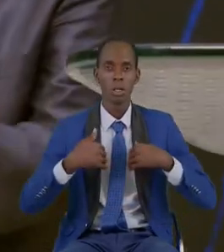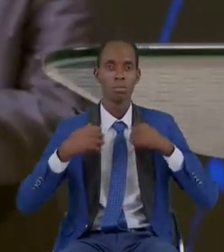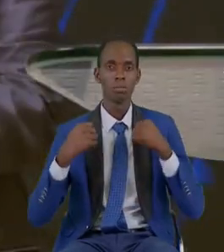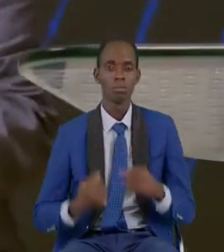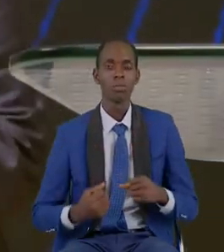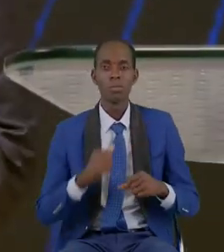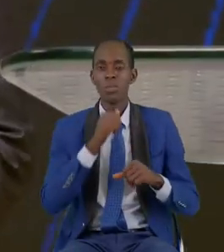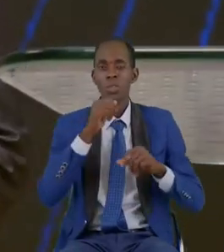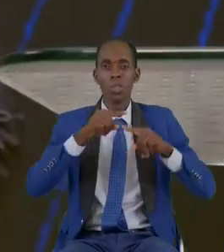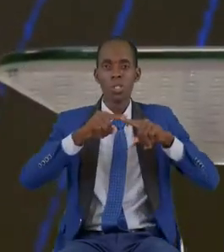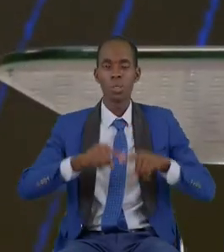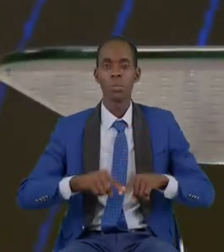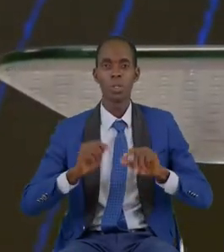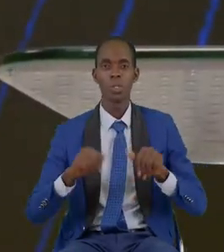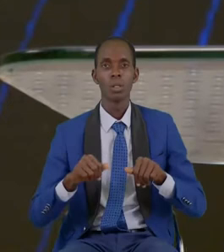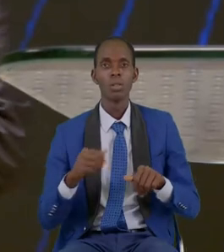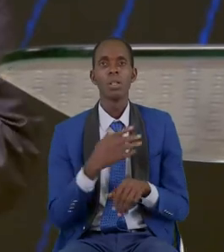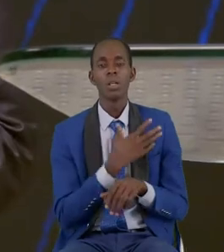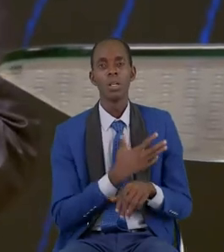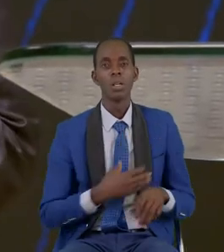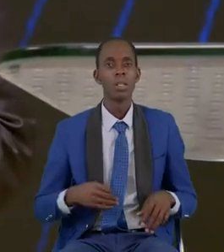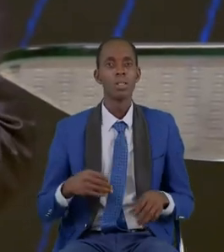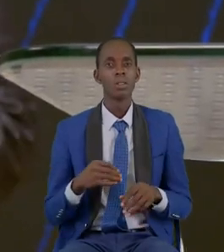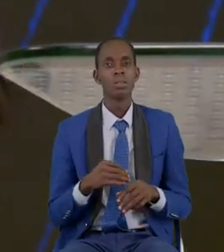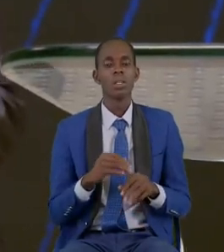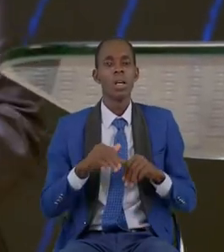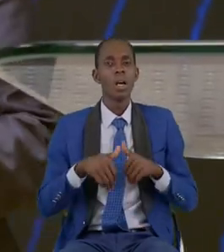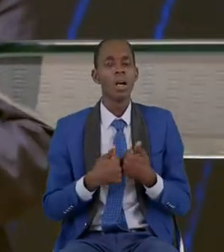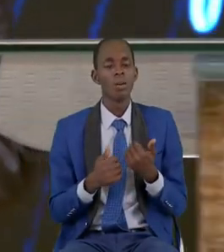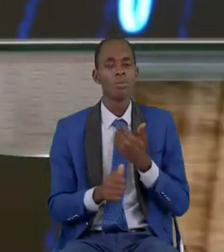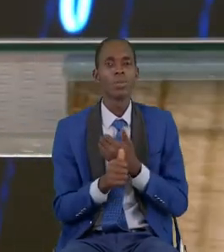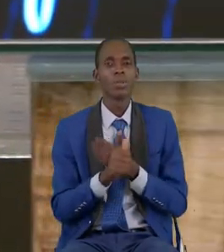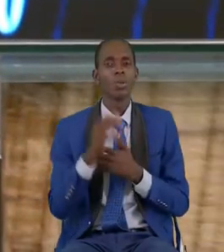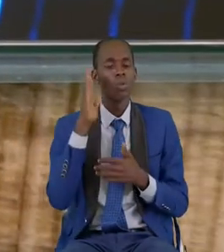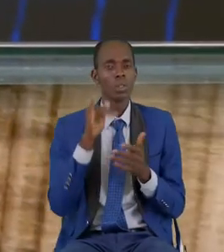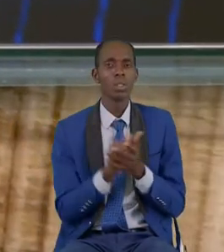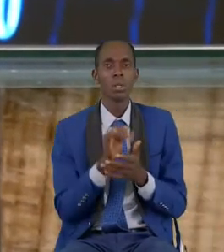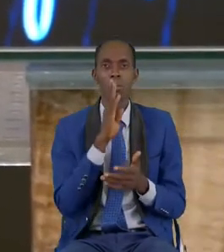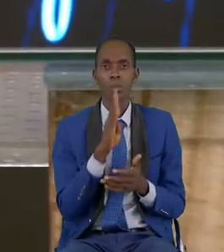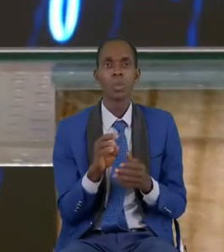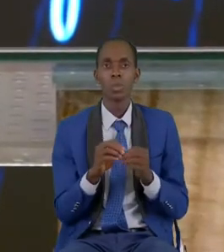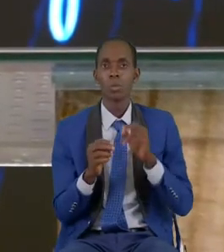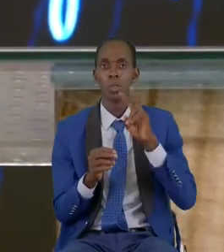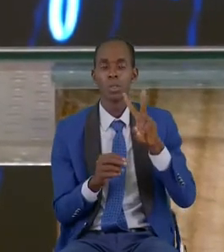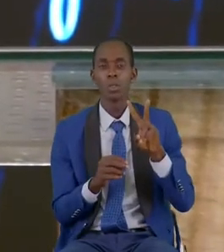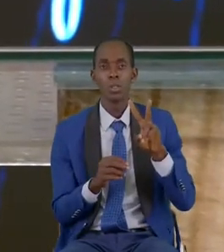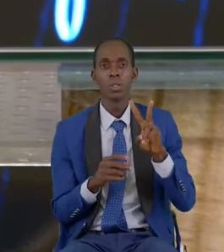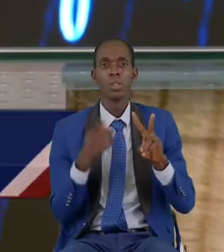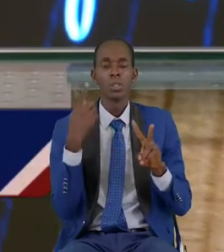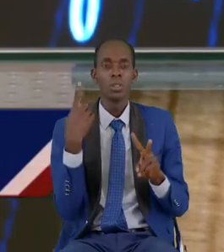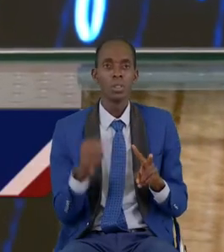dependable, and then he's wumbling, how disastrous is that? Number two, the